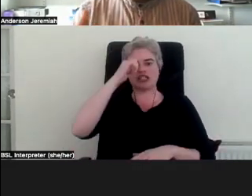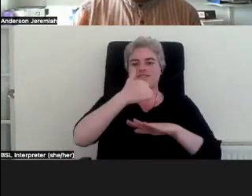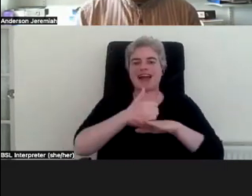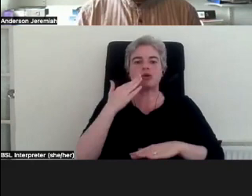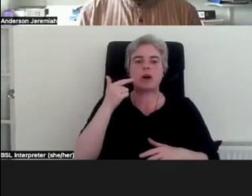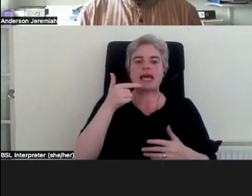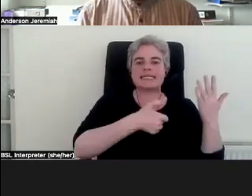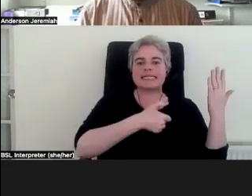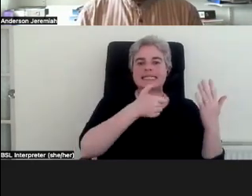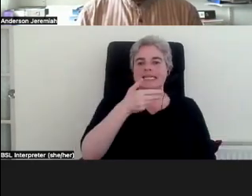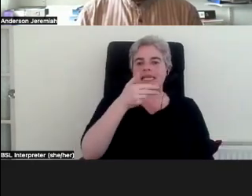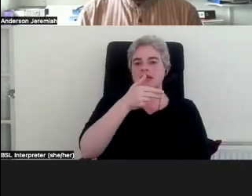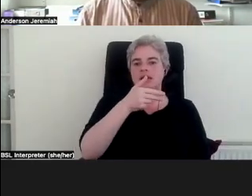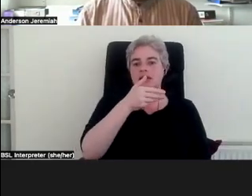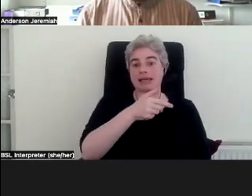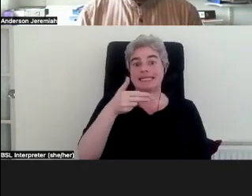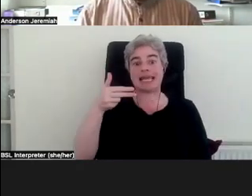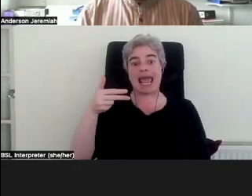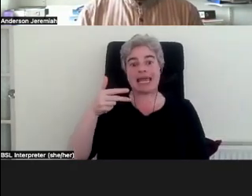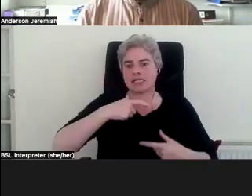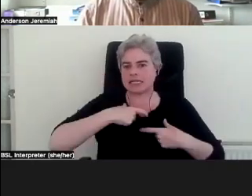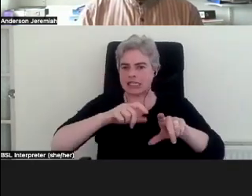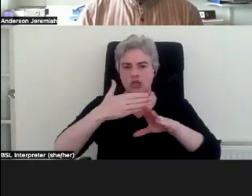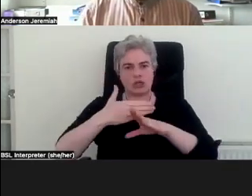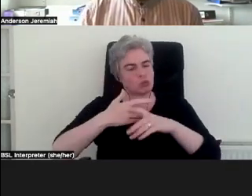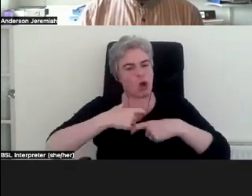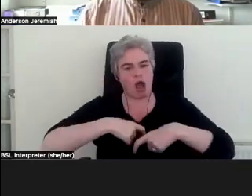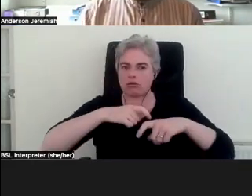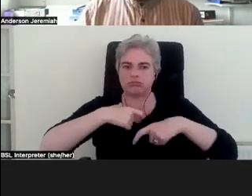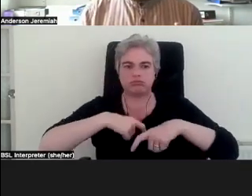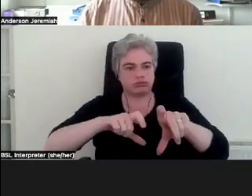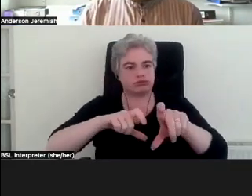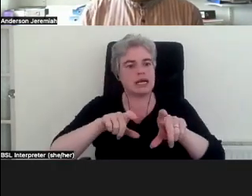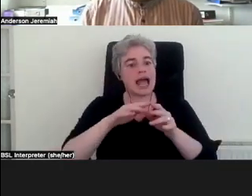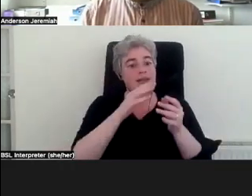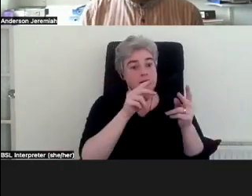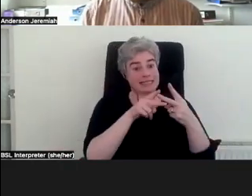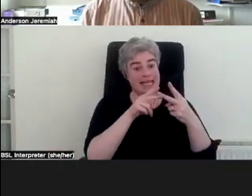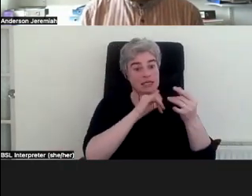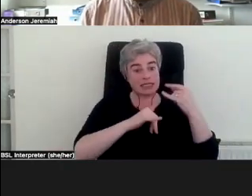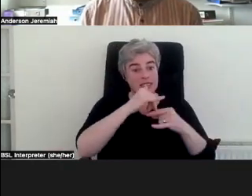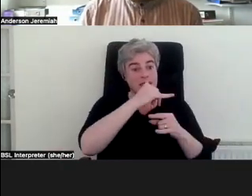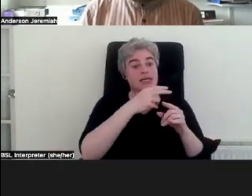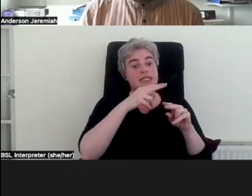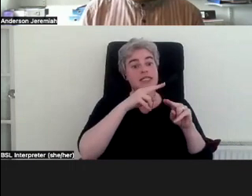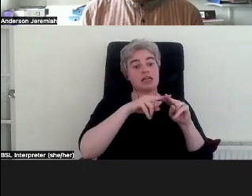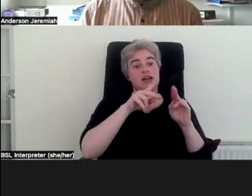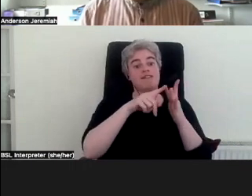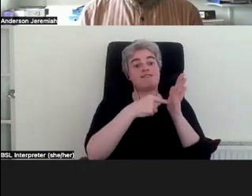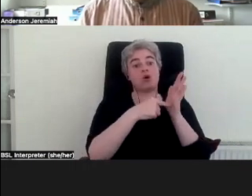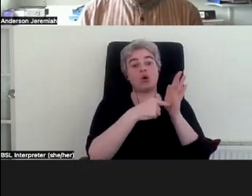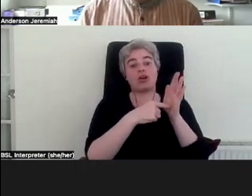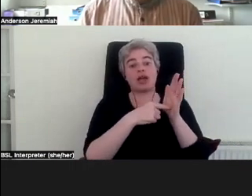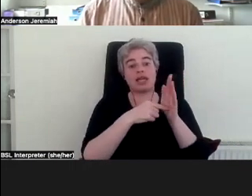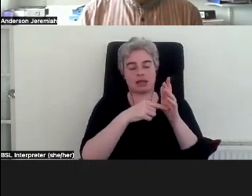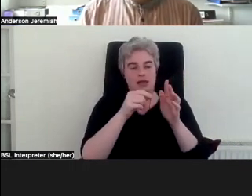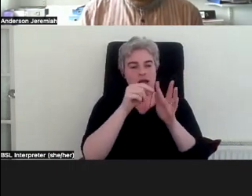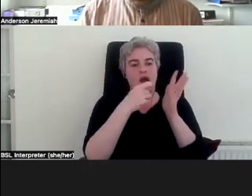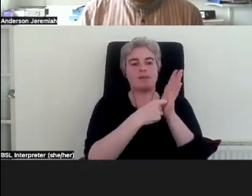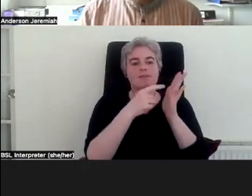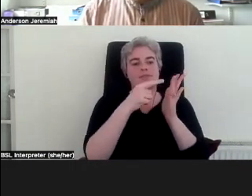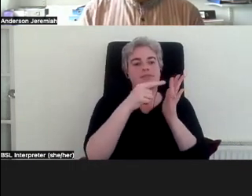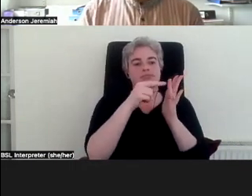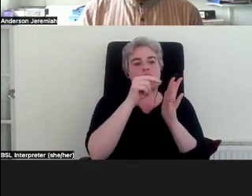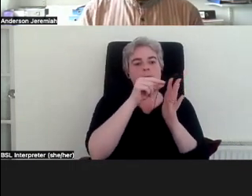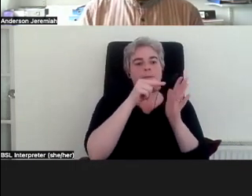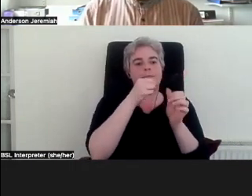then continued its work, and of course, the Society for the Propagation of the Gospel in Foreign Parts, which was set